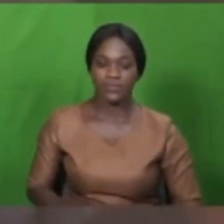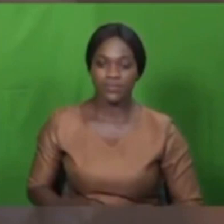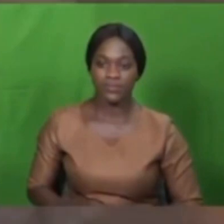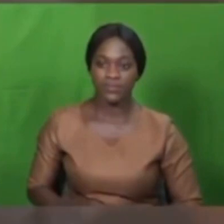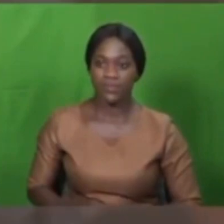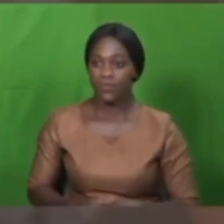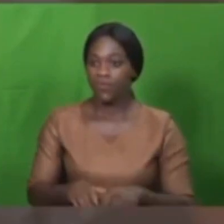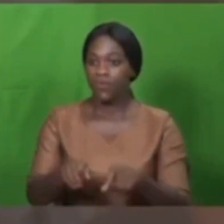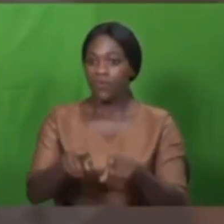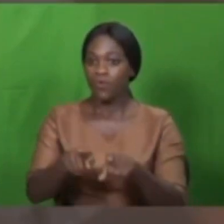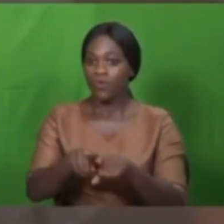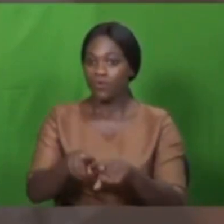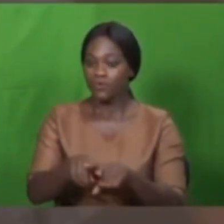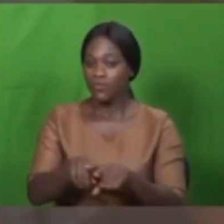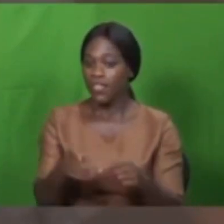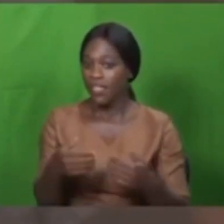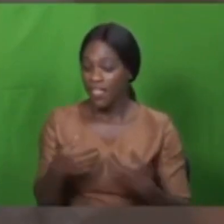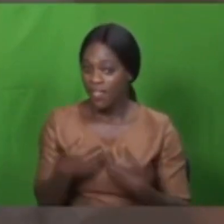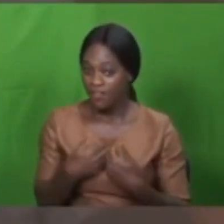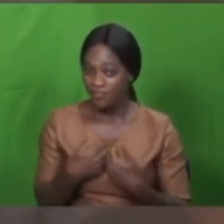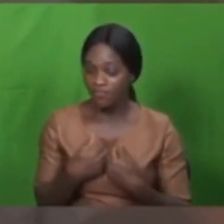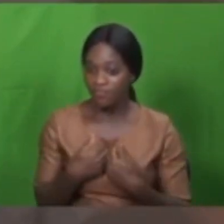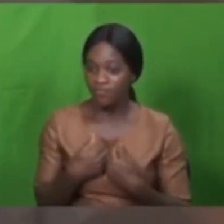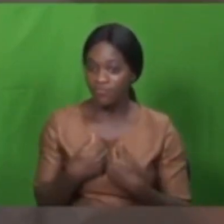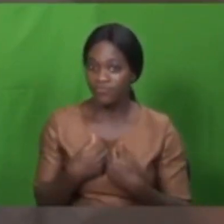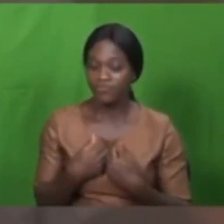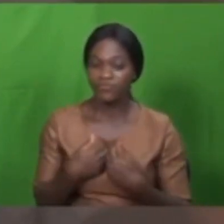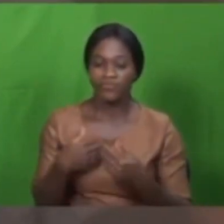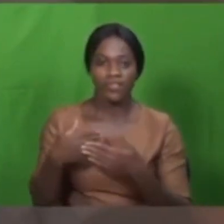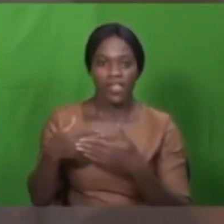And we have Your